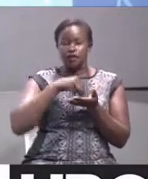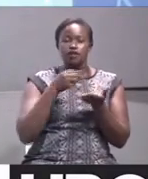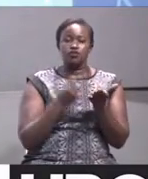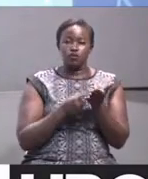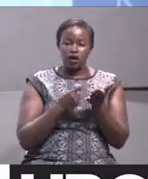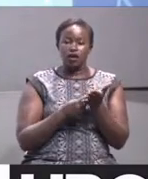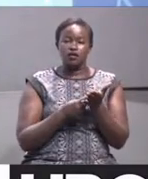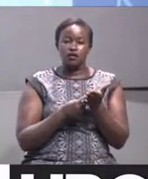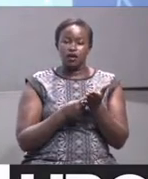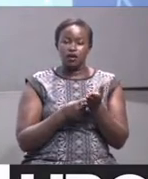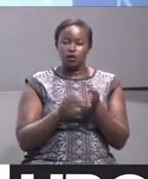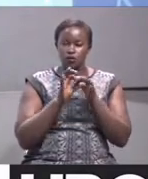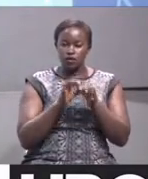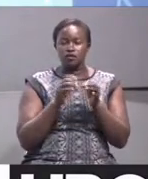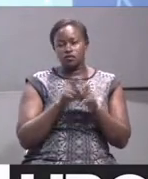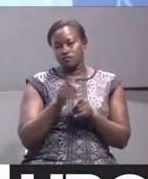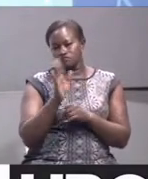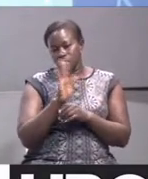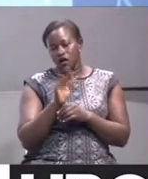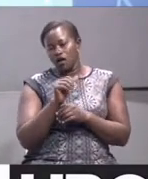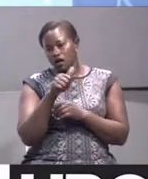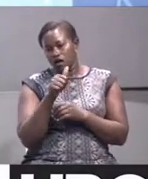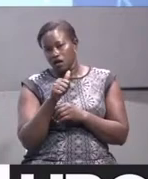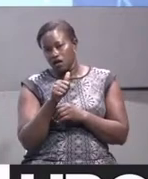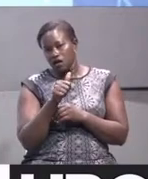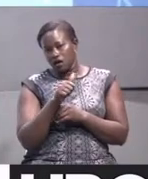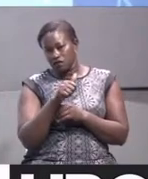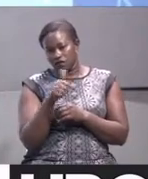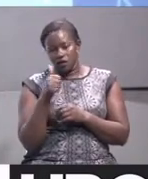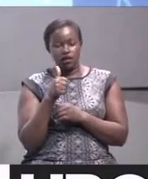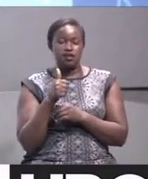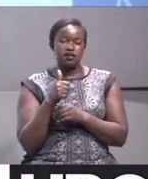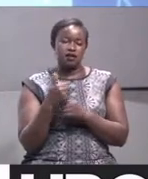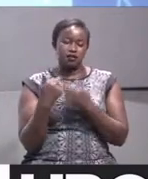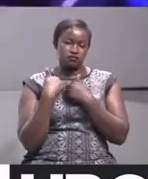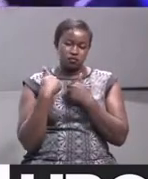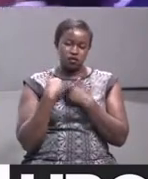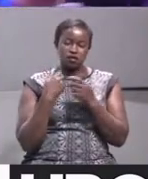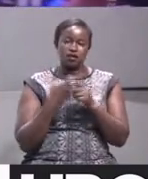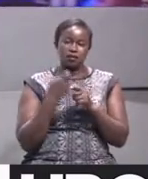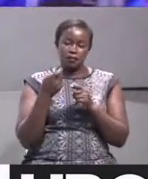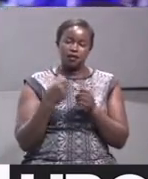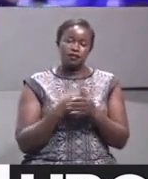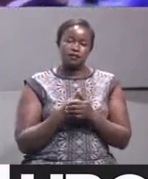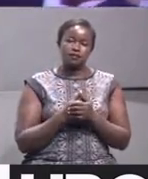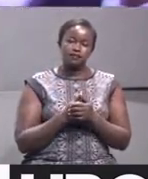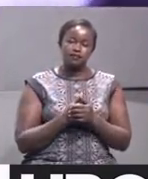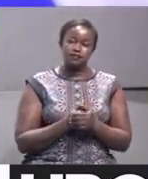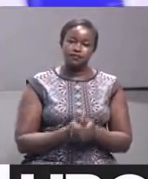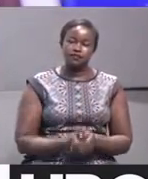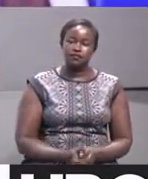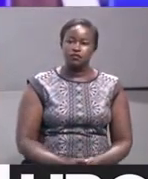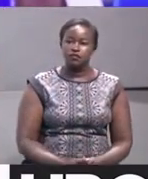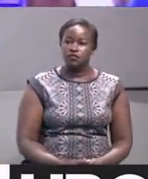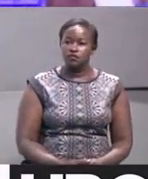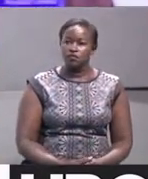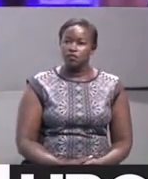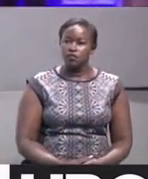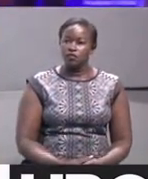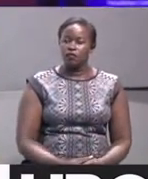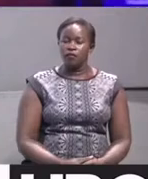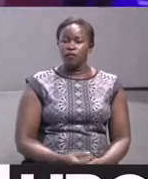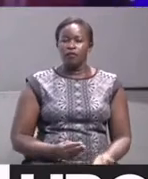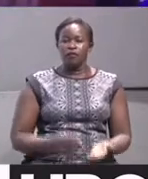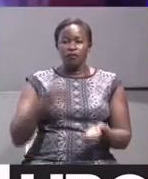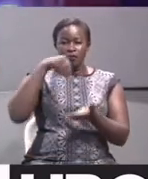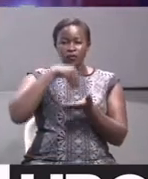also bidding farewell to for another assignment in Kampala. Our people. Stanbic Uganda